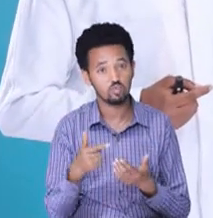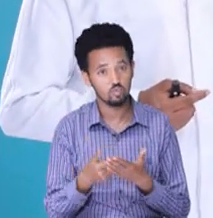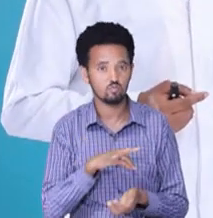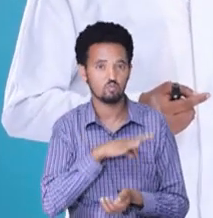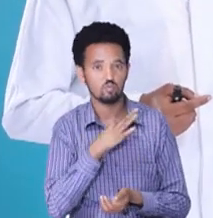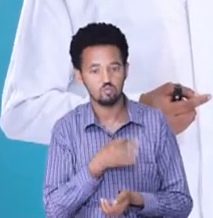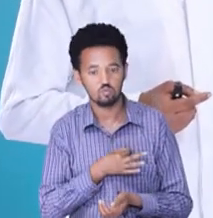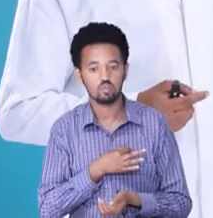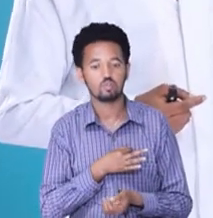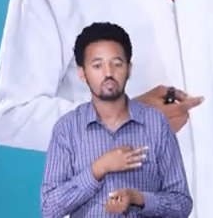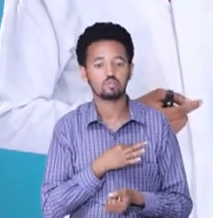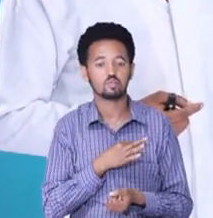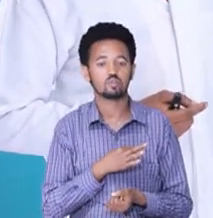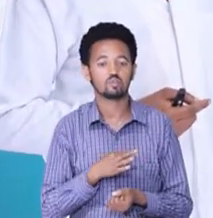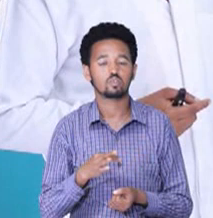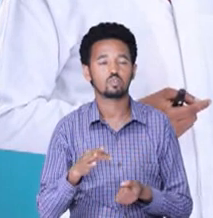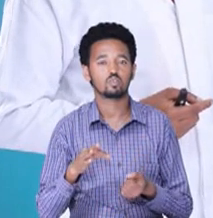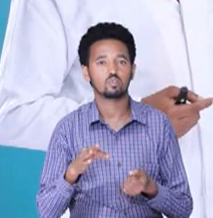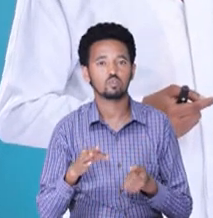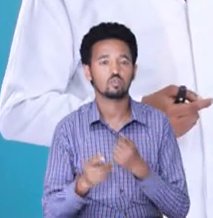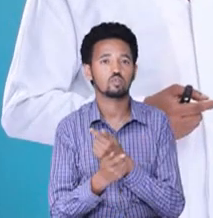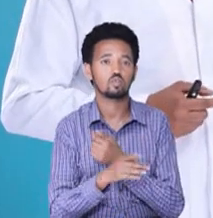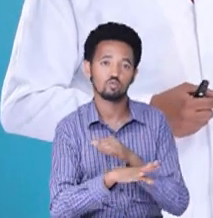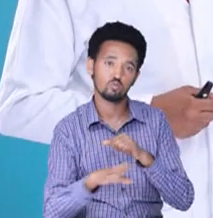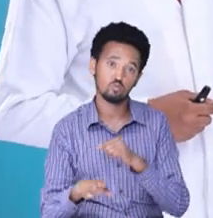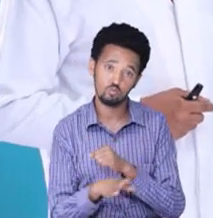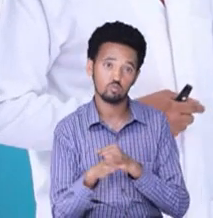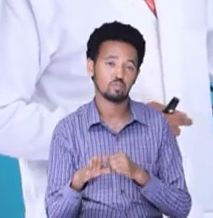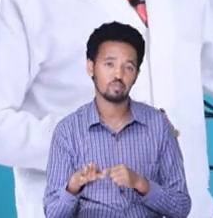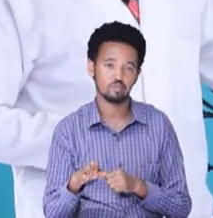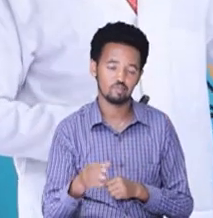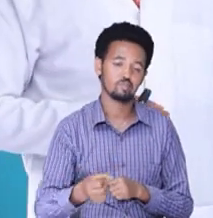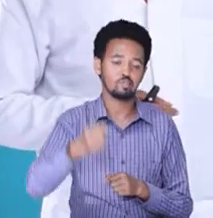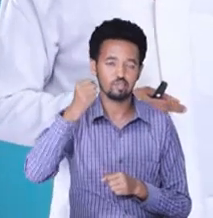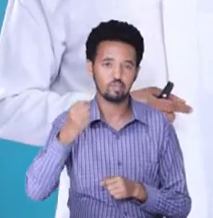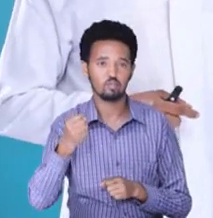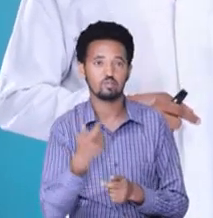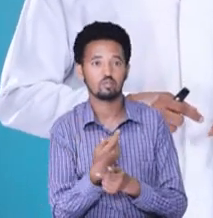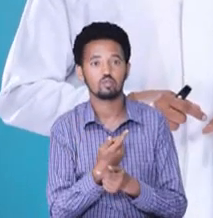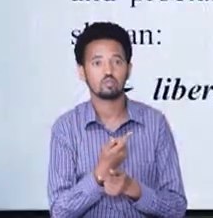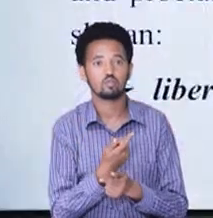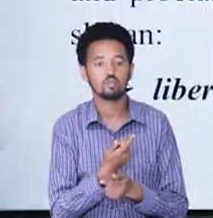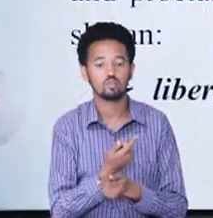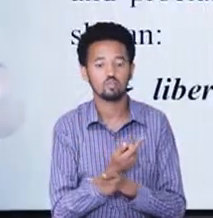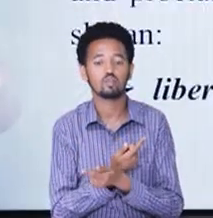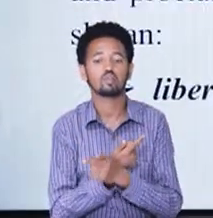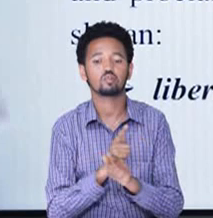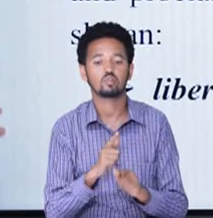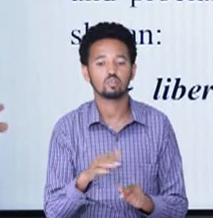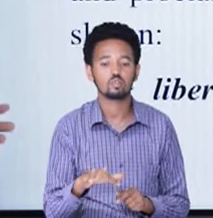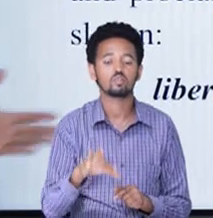French Revolution brought about great change in the society and government of France. The French Revolution introduced